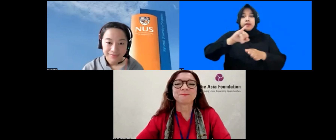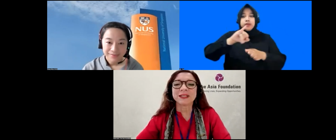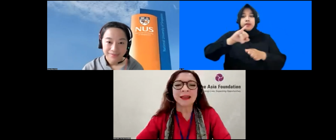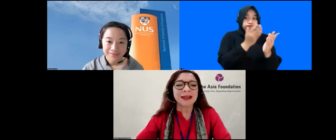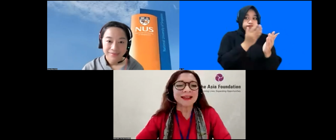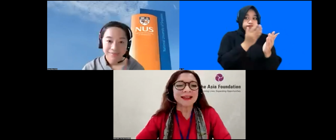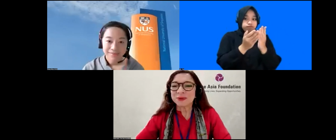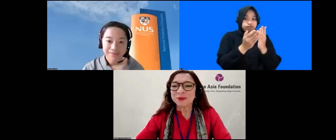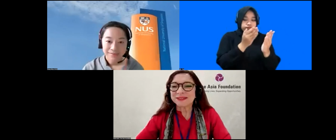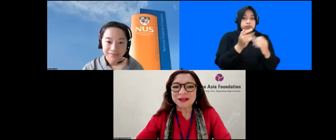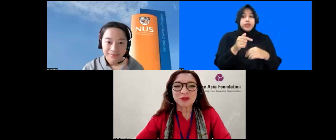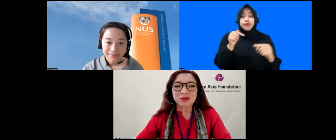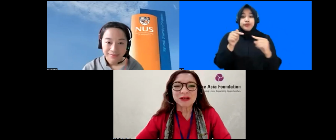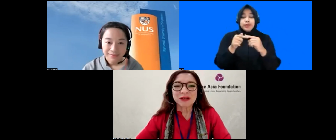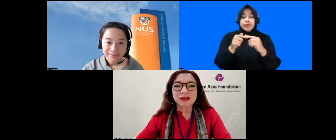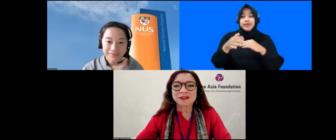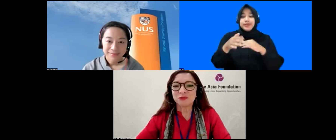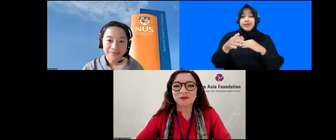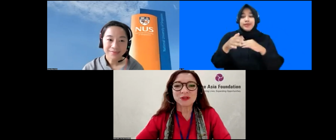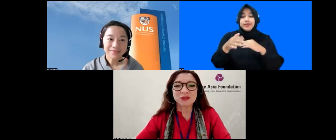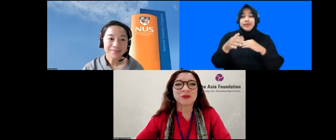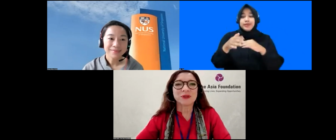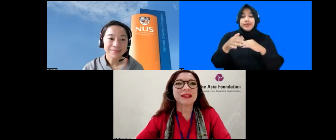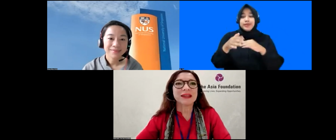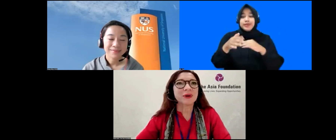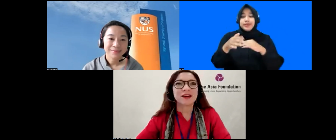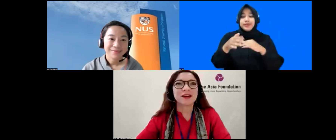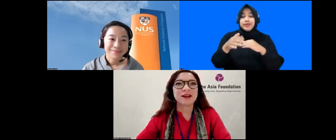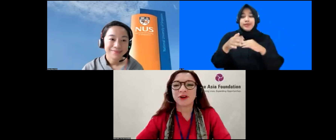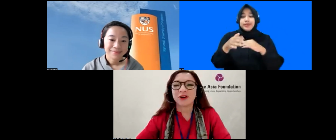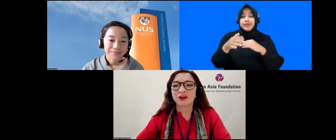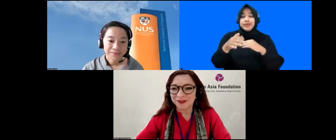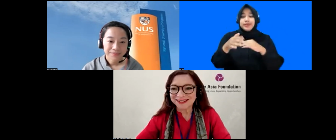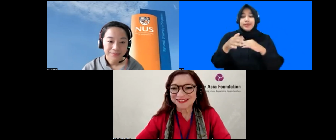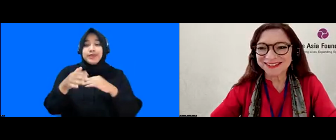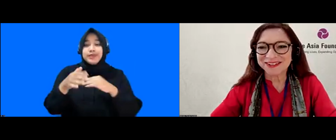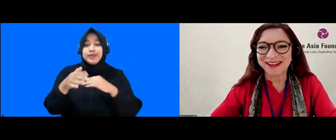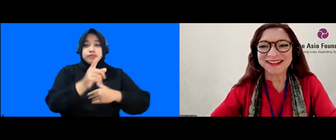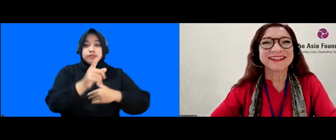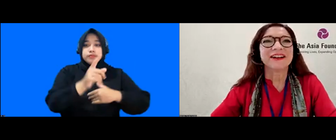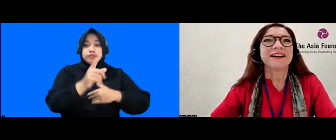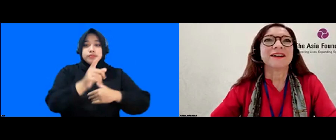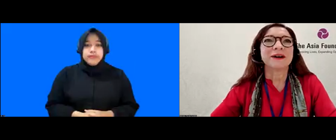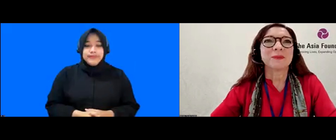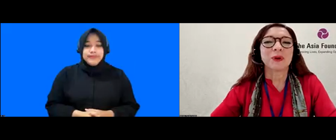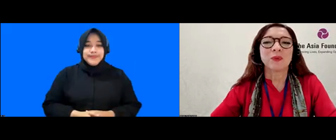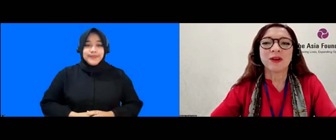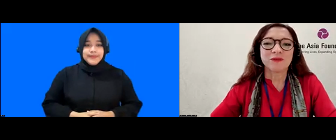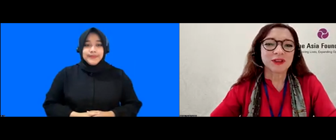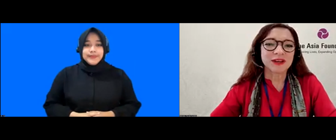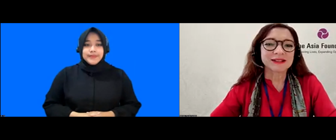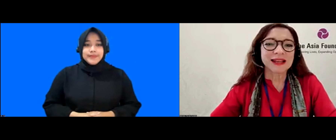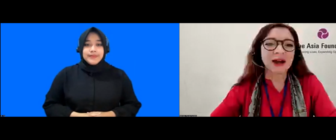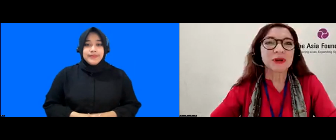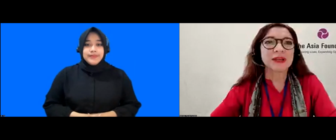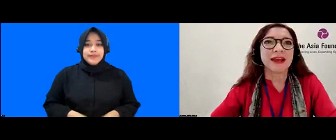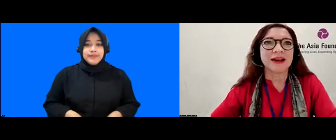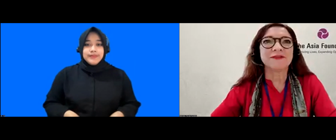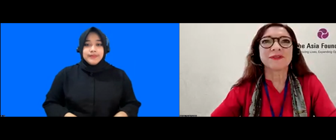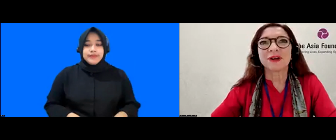Now it's time for us to move into the main body of our event today. Over the next hour